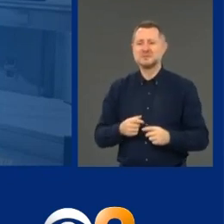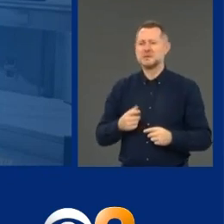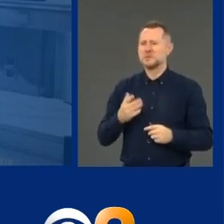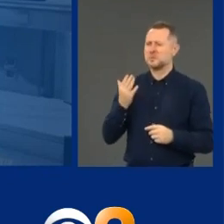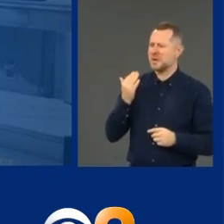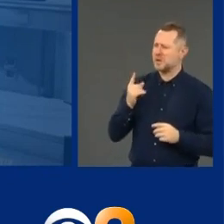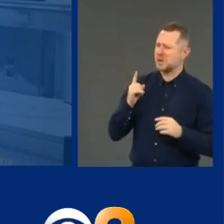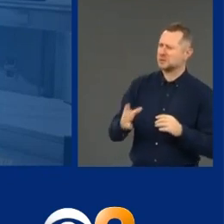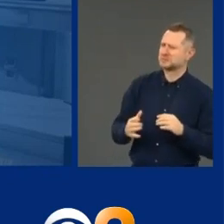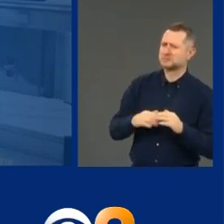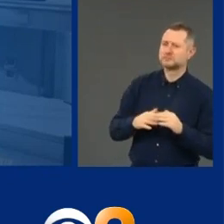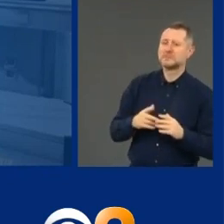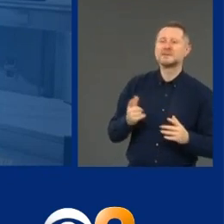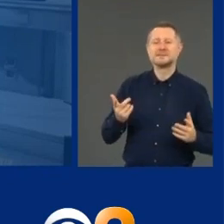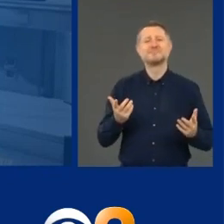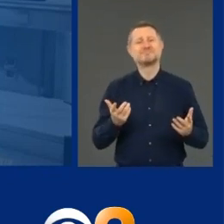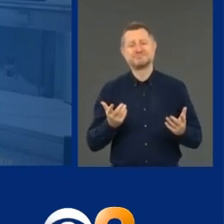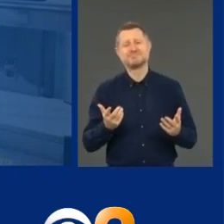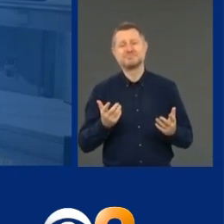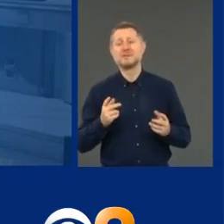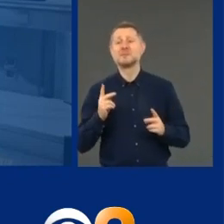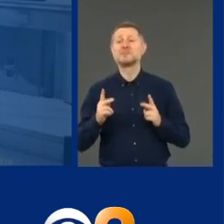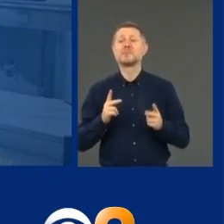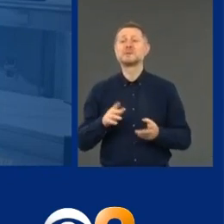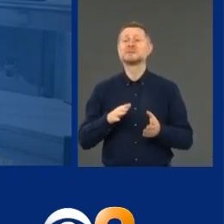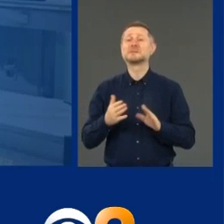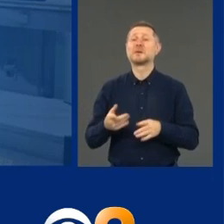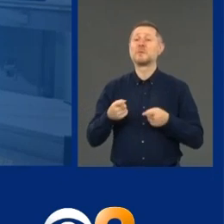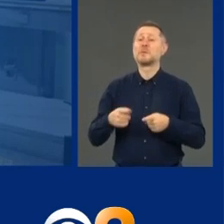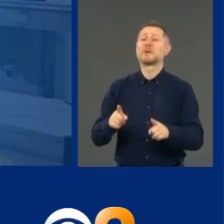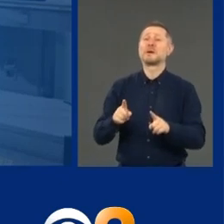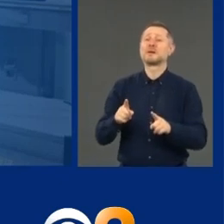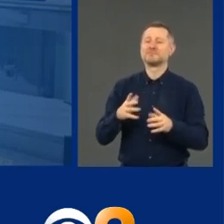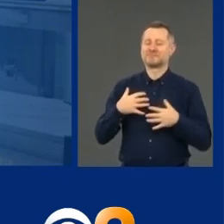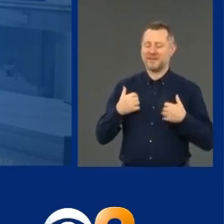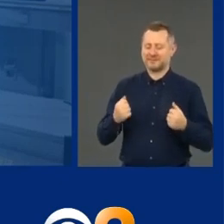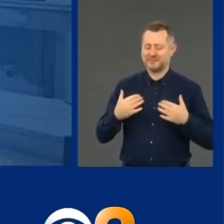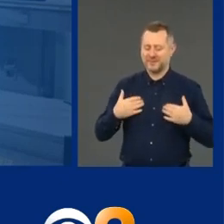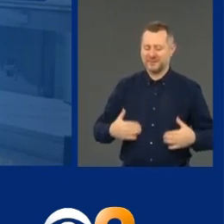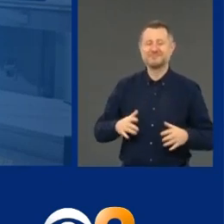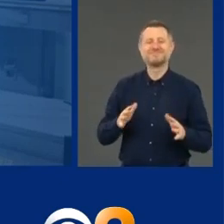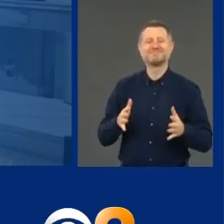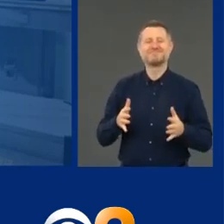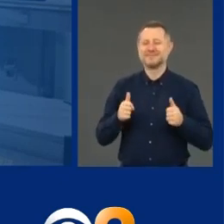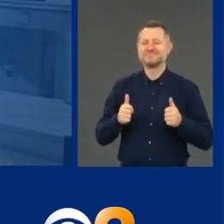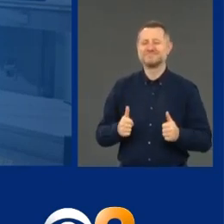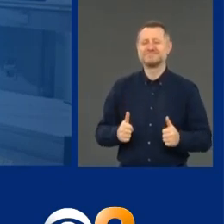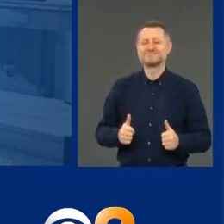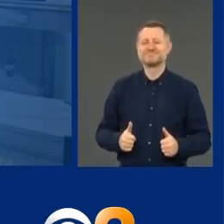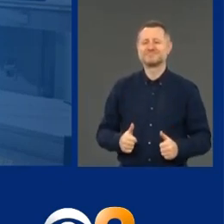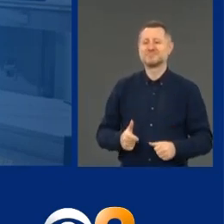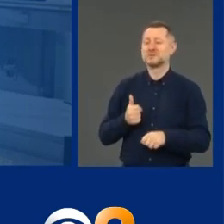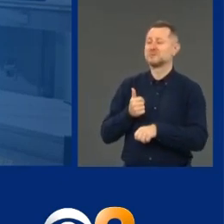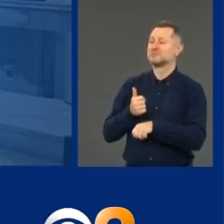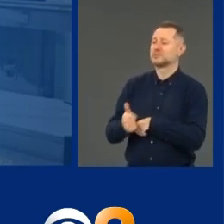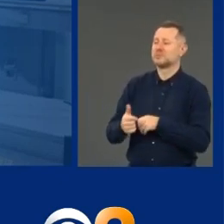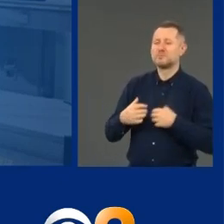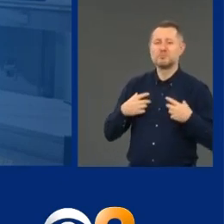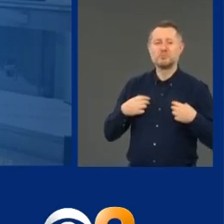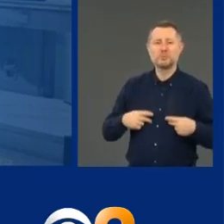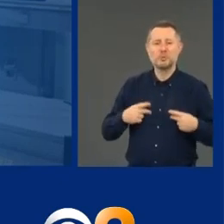said, well, people are going to pass away when they're ill, and often it's pneumonia or it's something else.